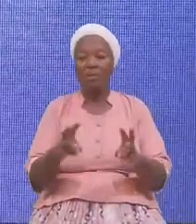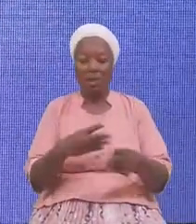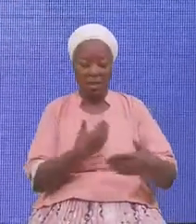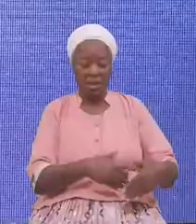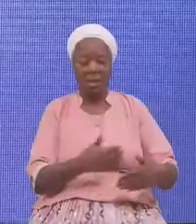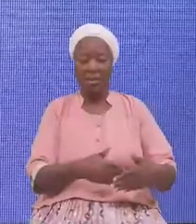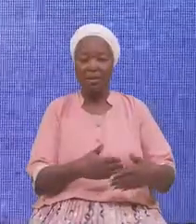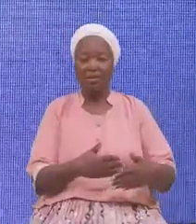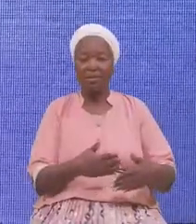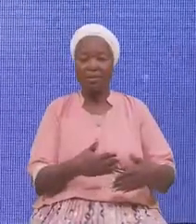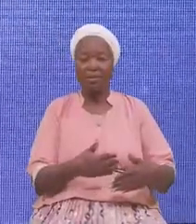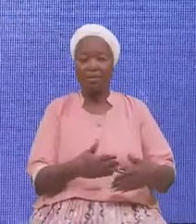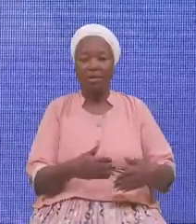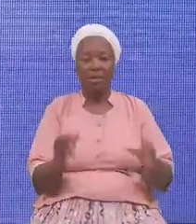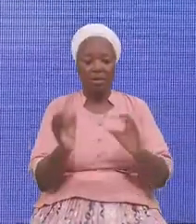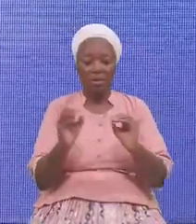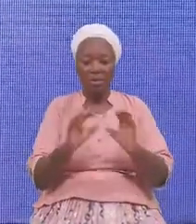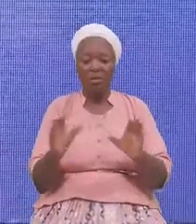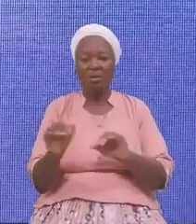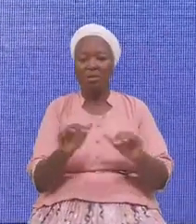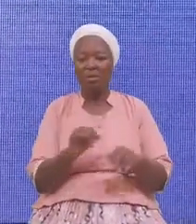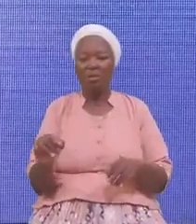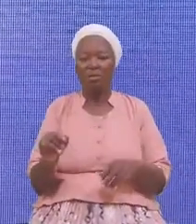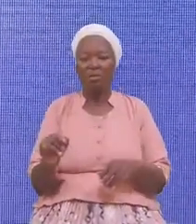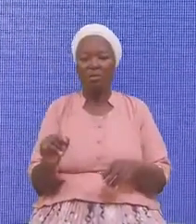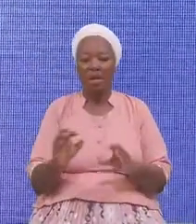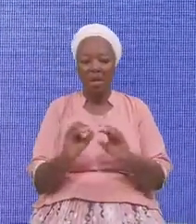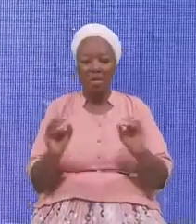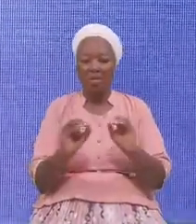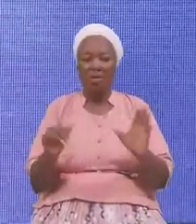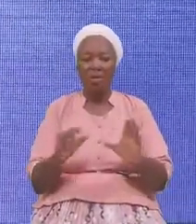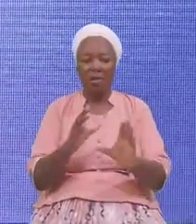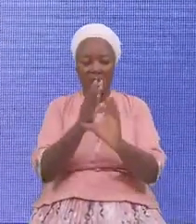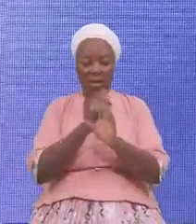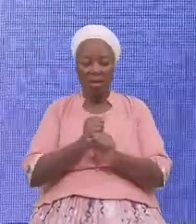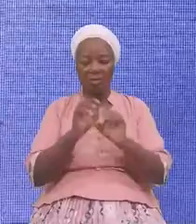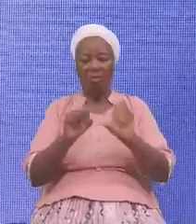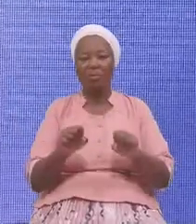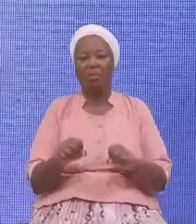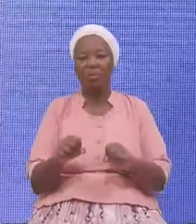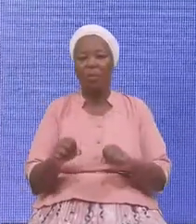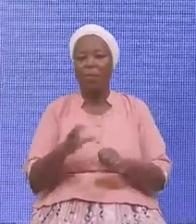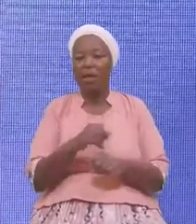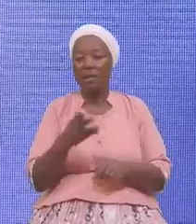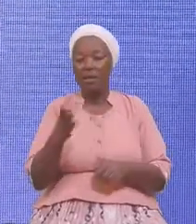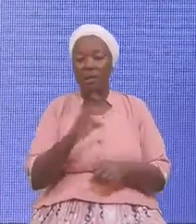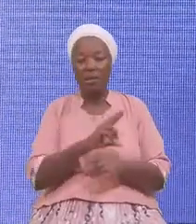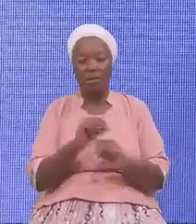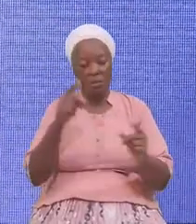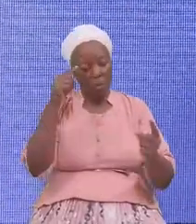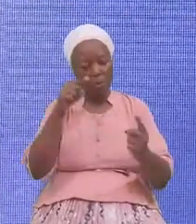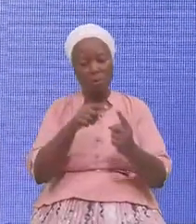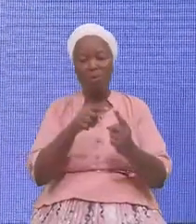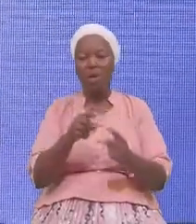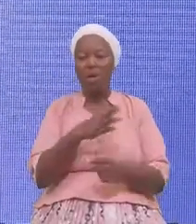wayside, nothing doing, nothing achievable, and there is no goal, and